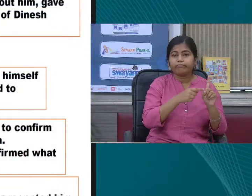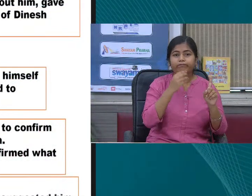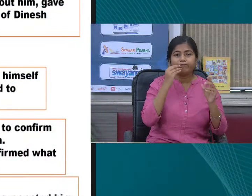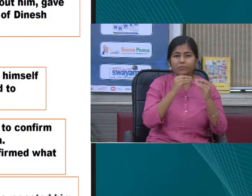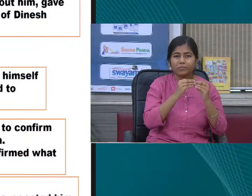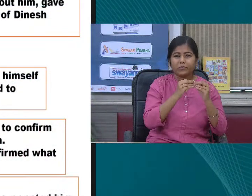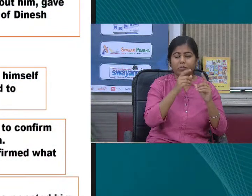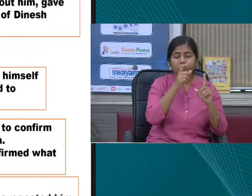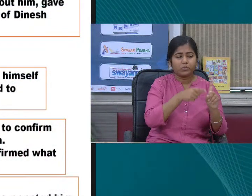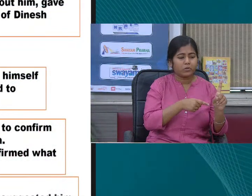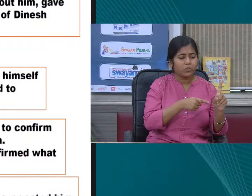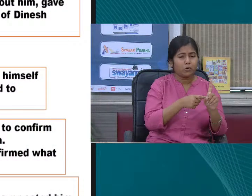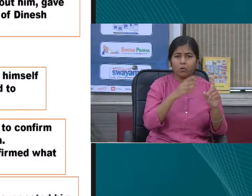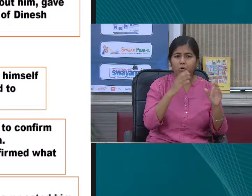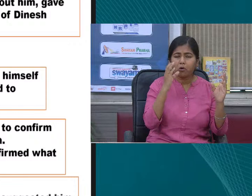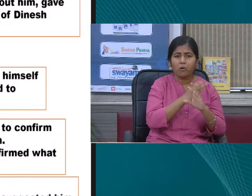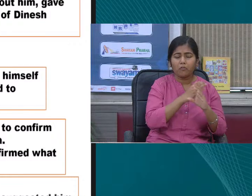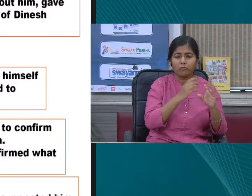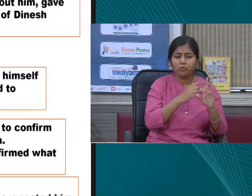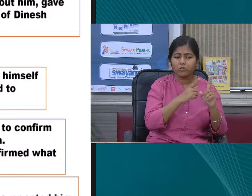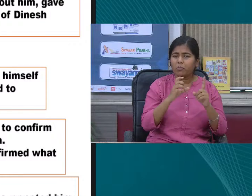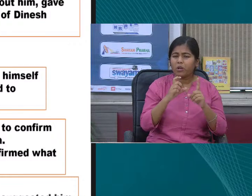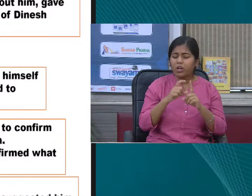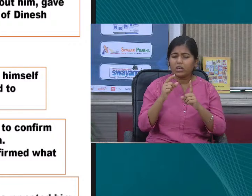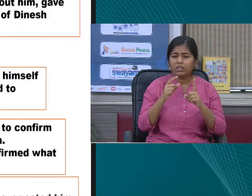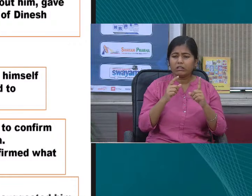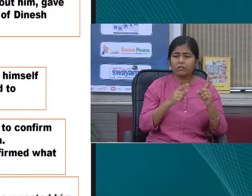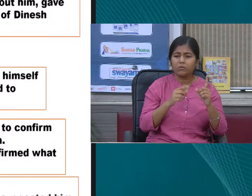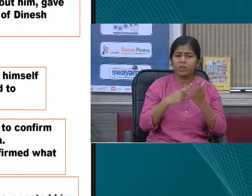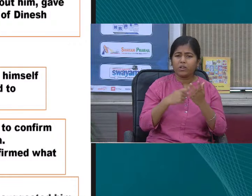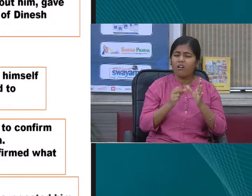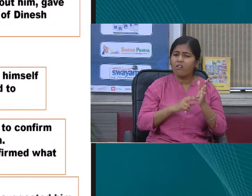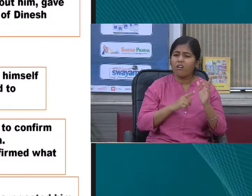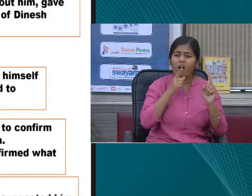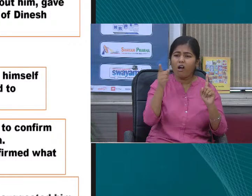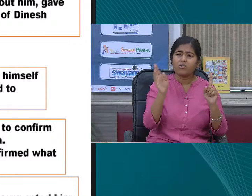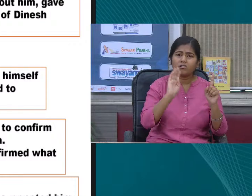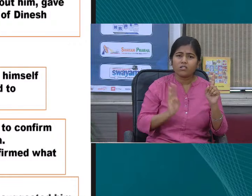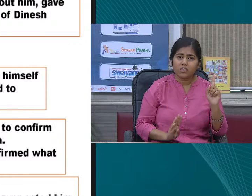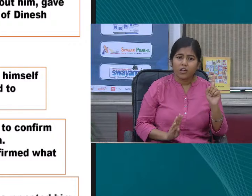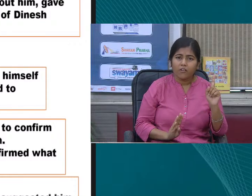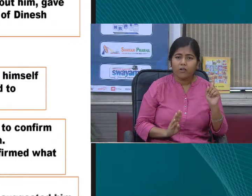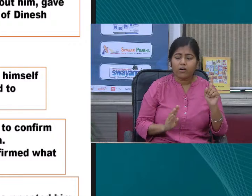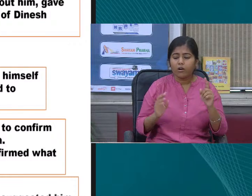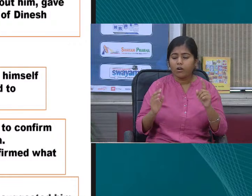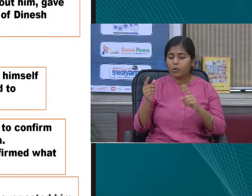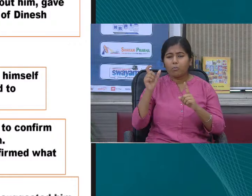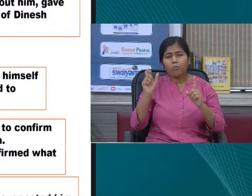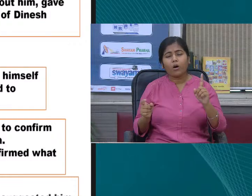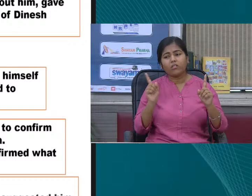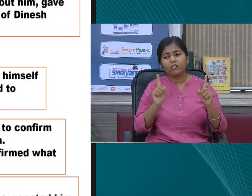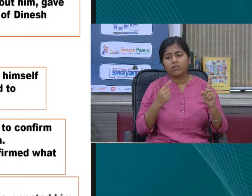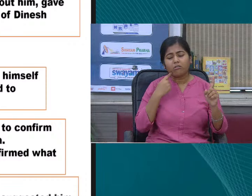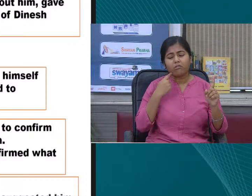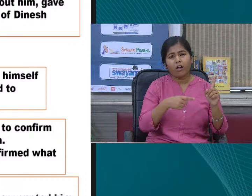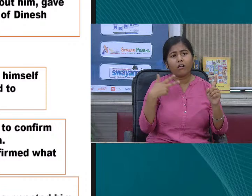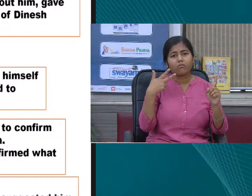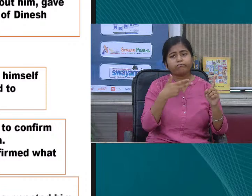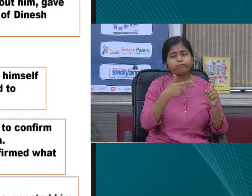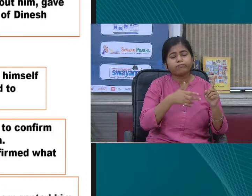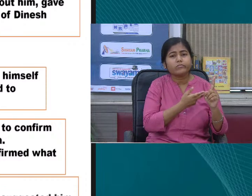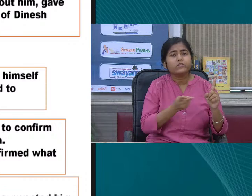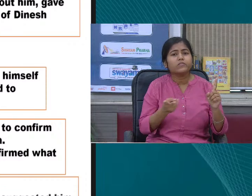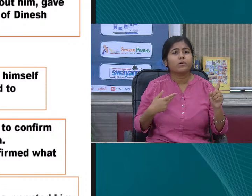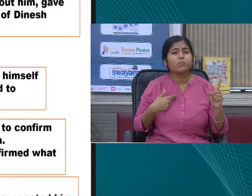I had never been to Ranchi. Dinesh is also confirming it. Ghosh is telling me. So he thought that it